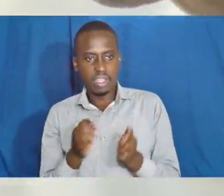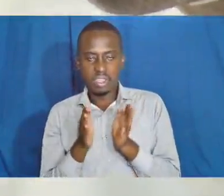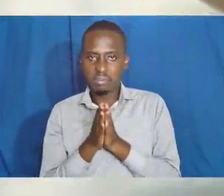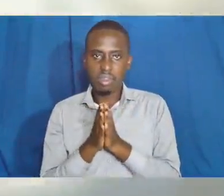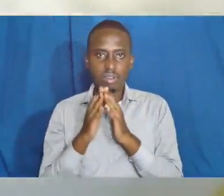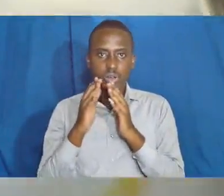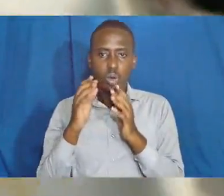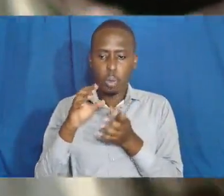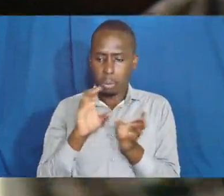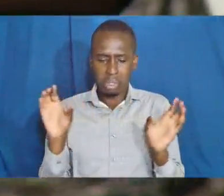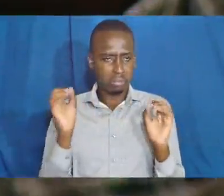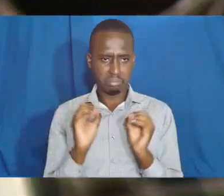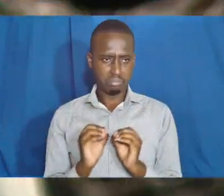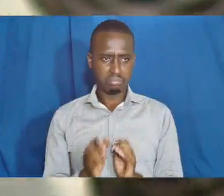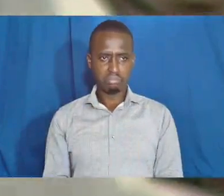disappearing.